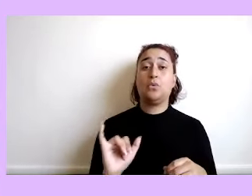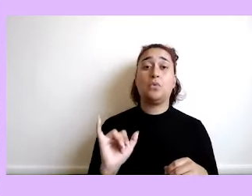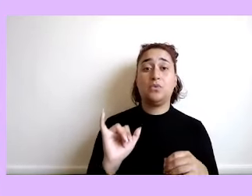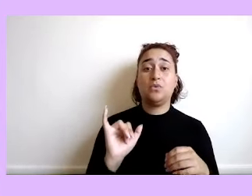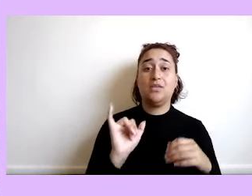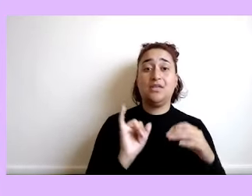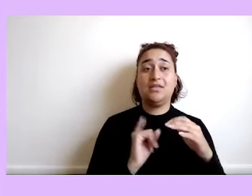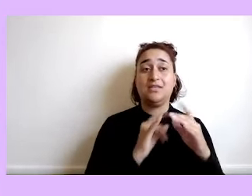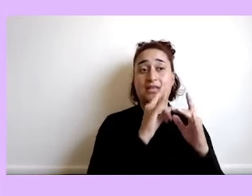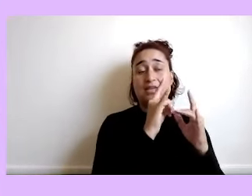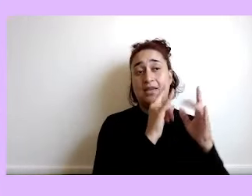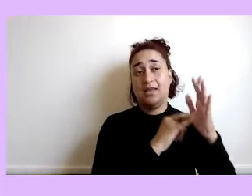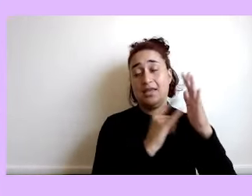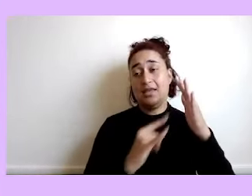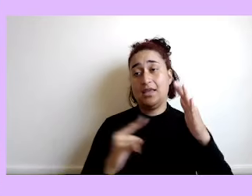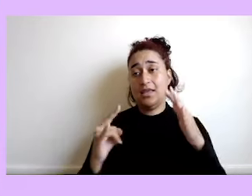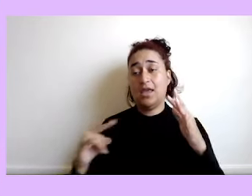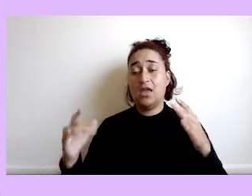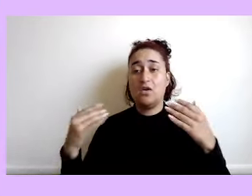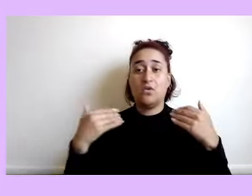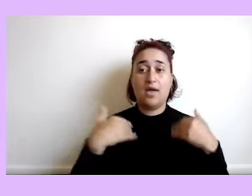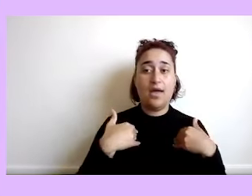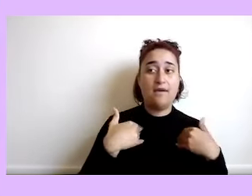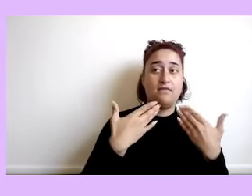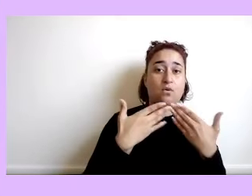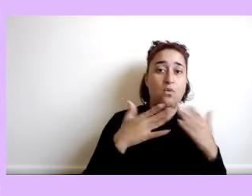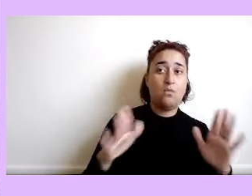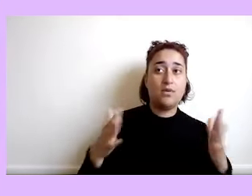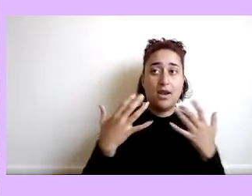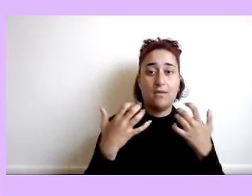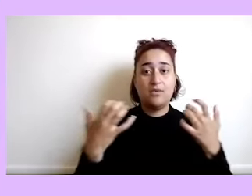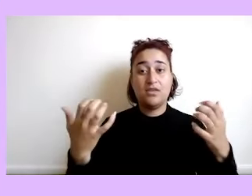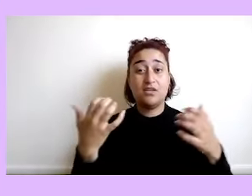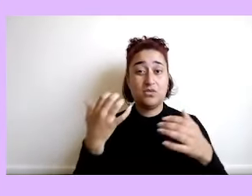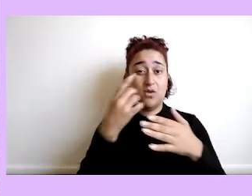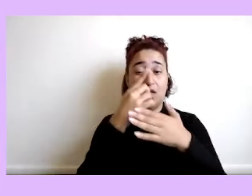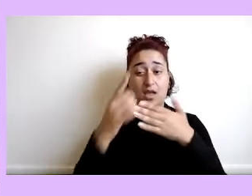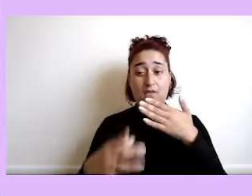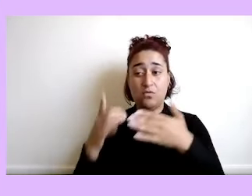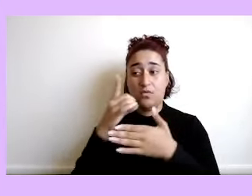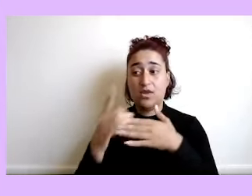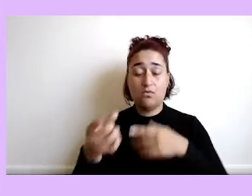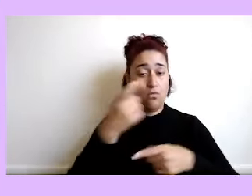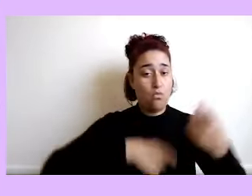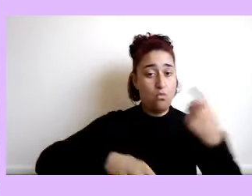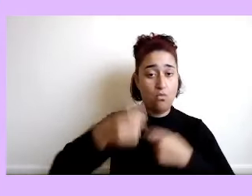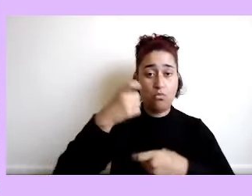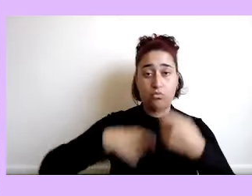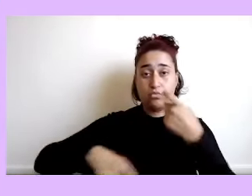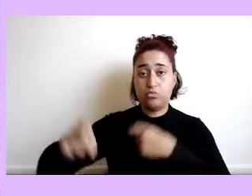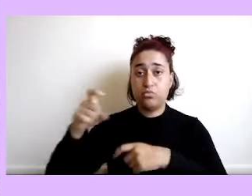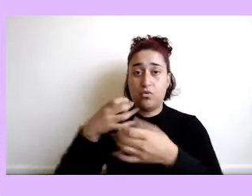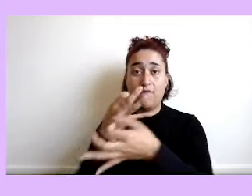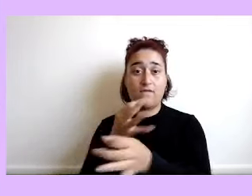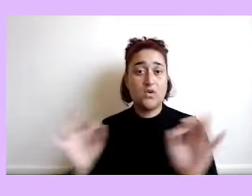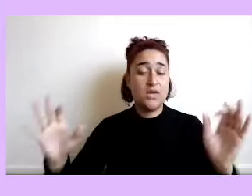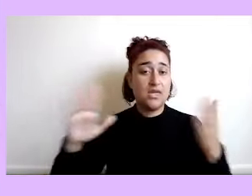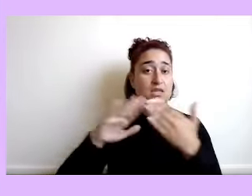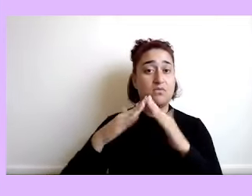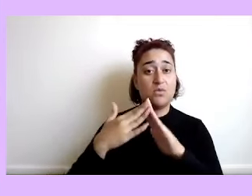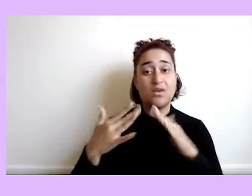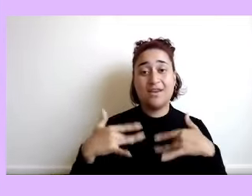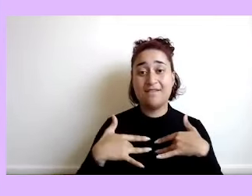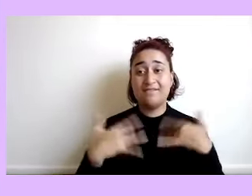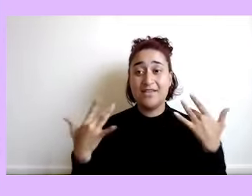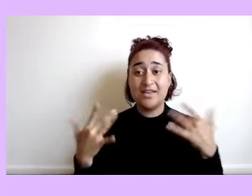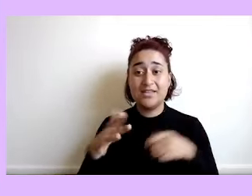amphitheaters, stages, courtyards, and pavilions where every weekend there is a rotating assortment of free community events that are based